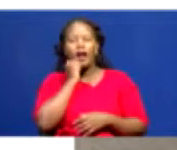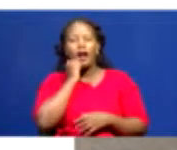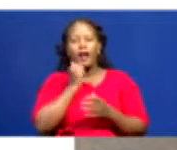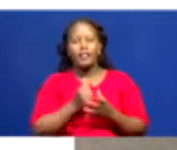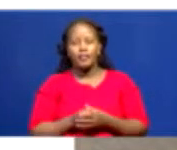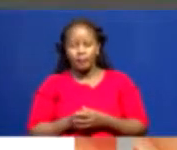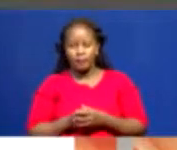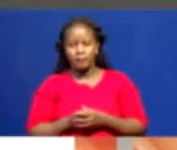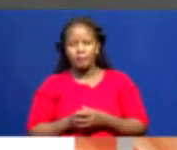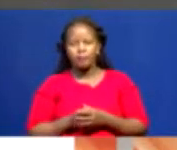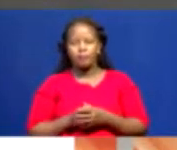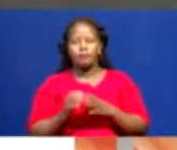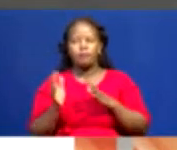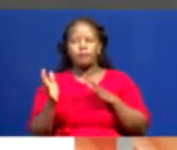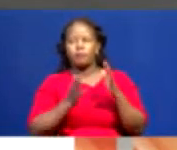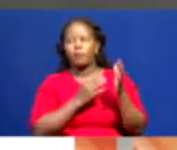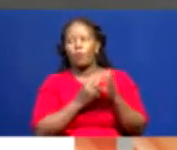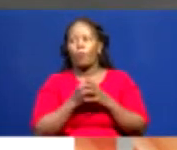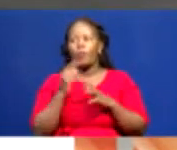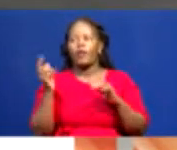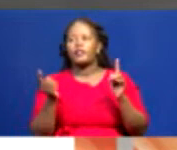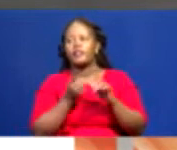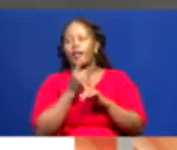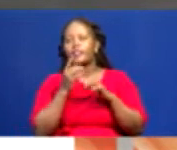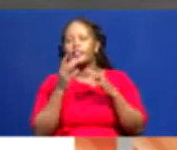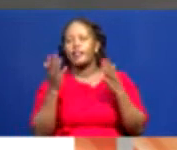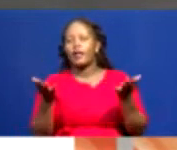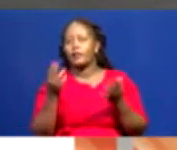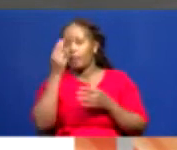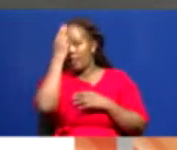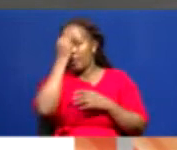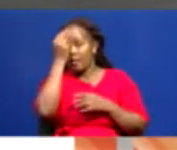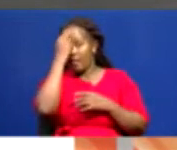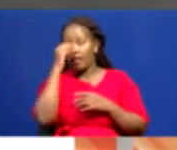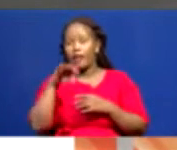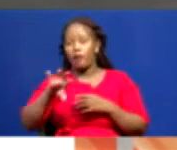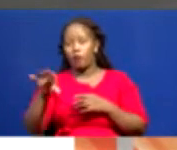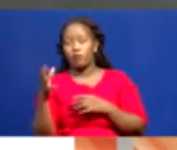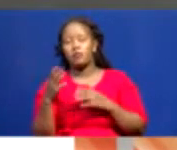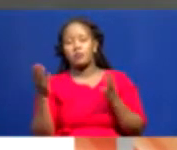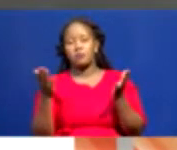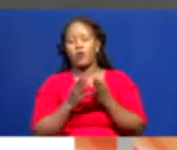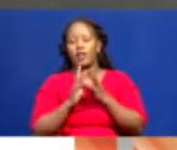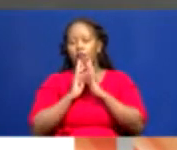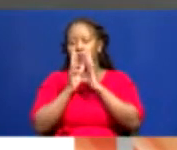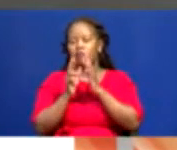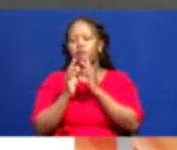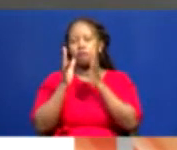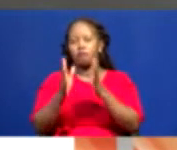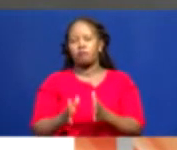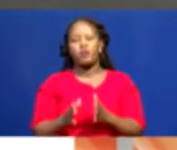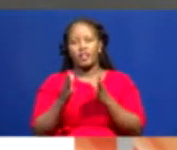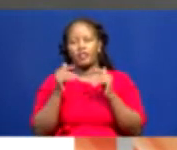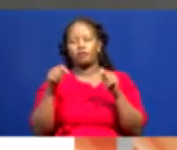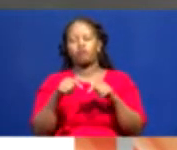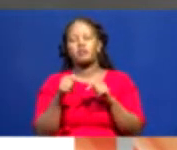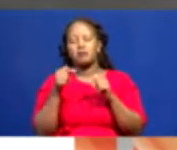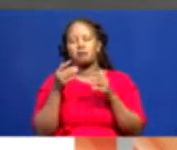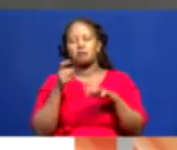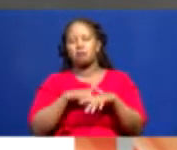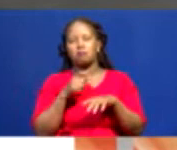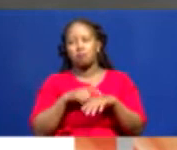Wangeshi. Now, we begin with Narok County, where my colleague Nancy Okware is this